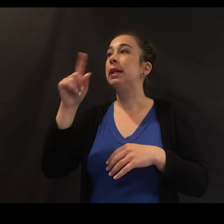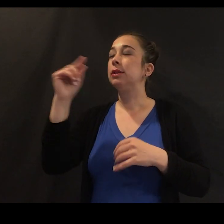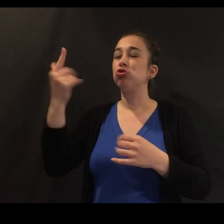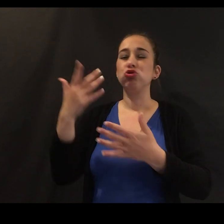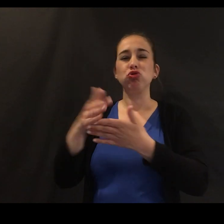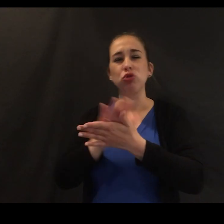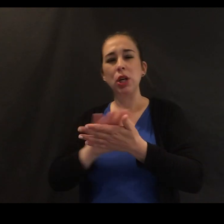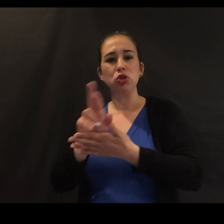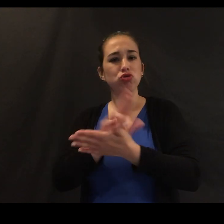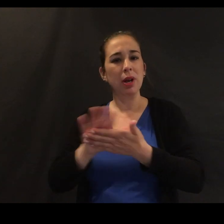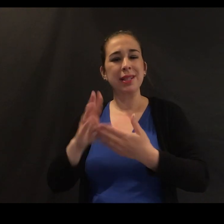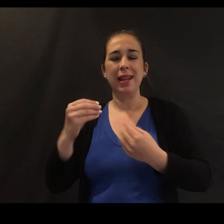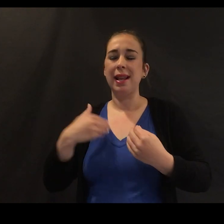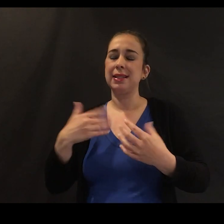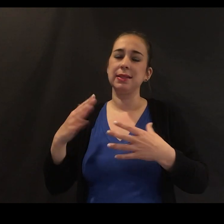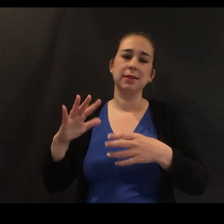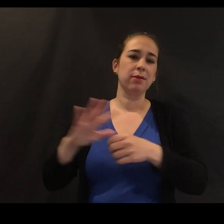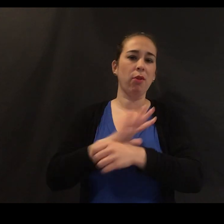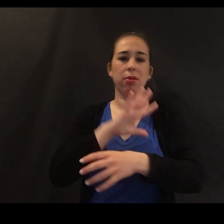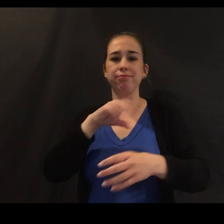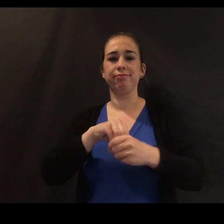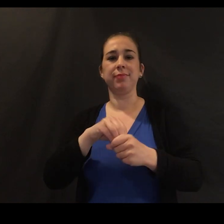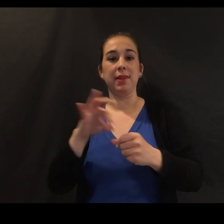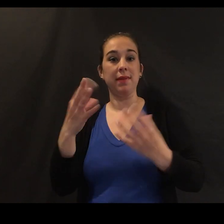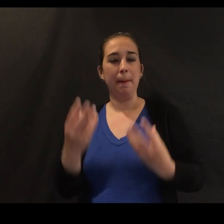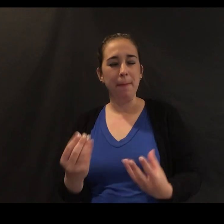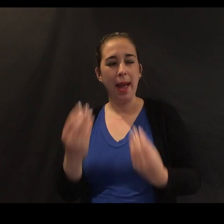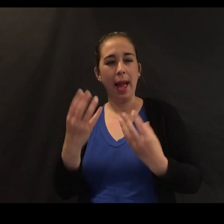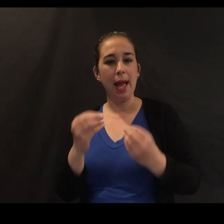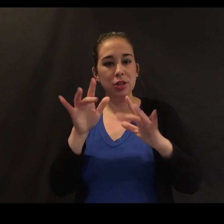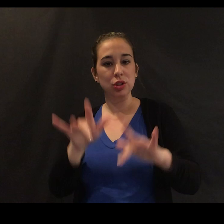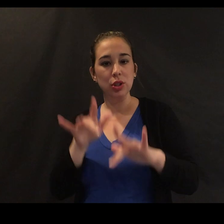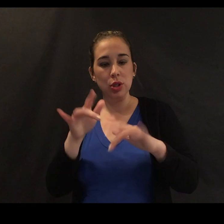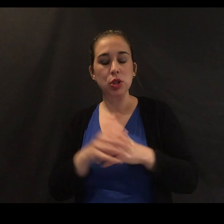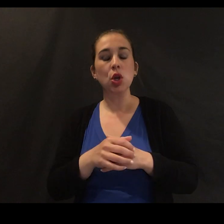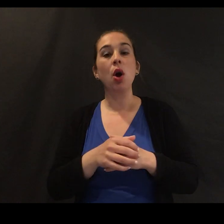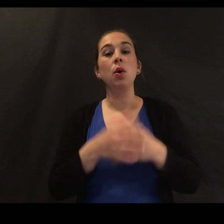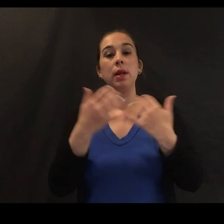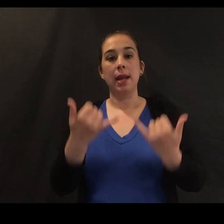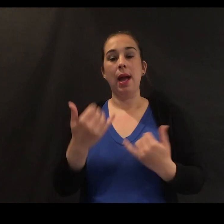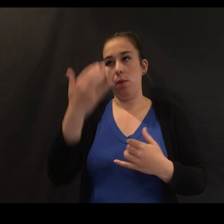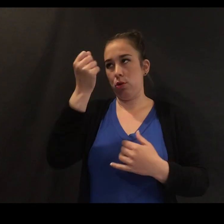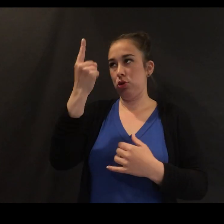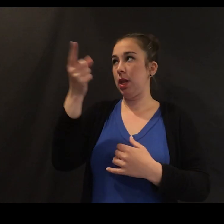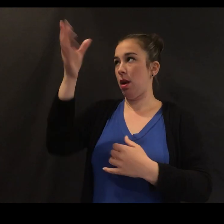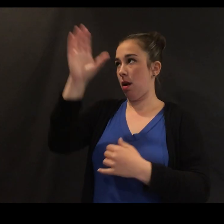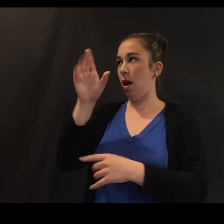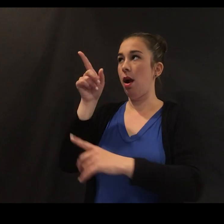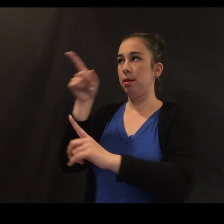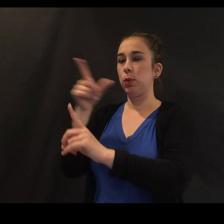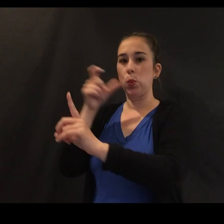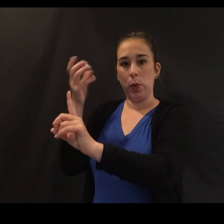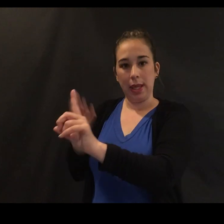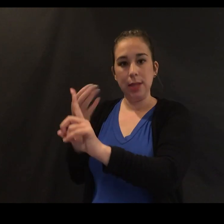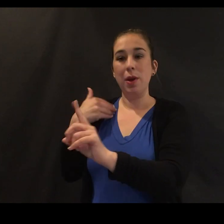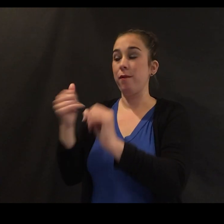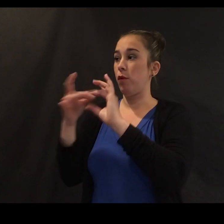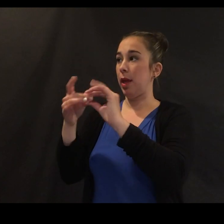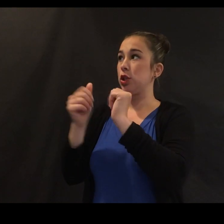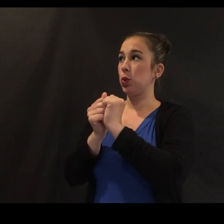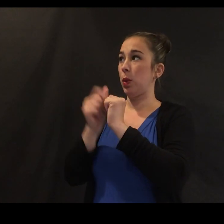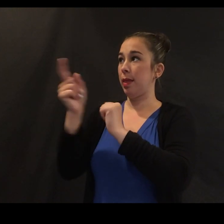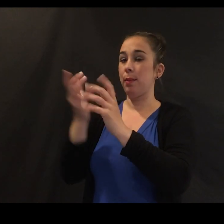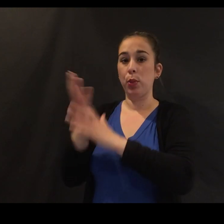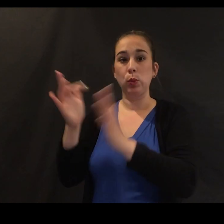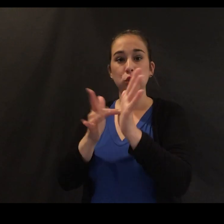of compassion. Now, each one of us, now that we know who God is and we have a relationship with Him through Christ, we must understand